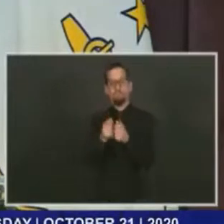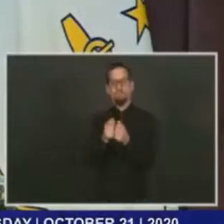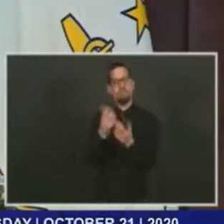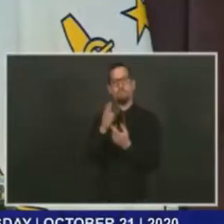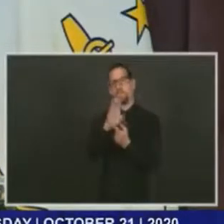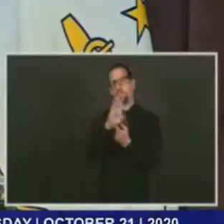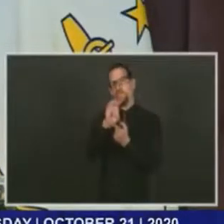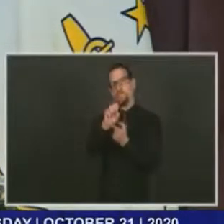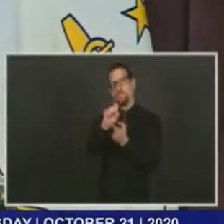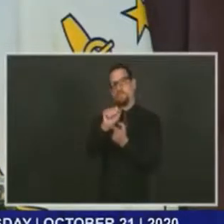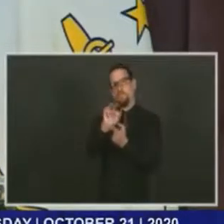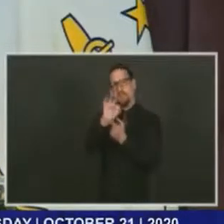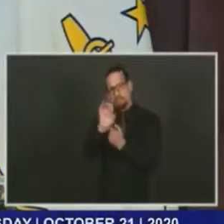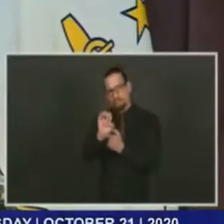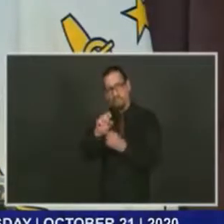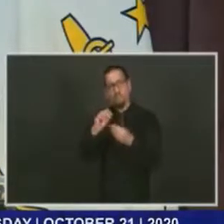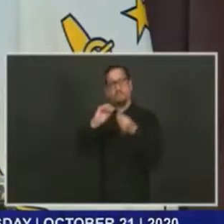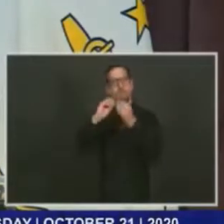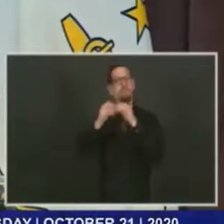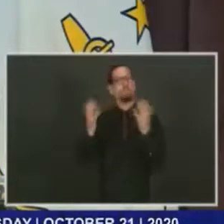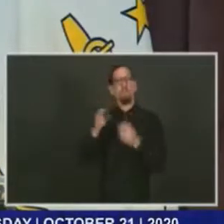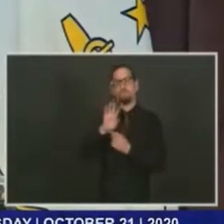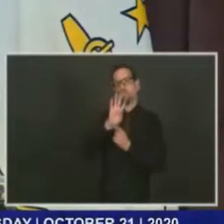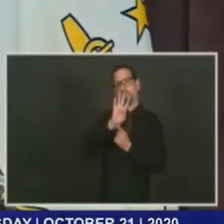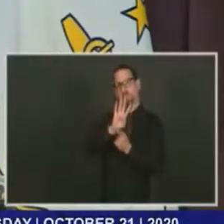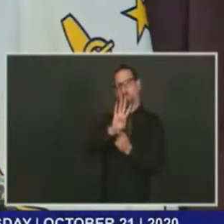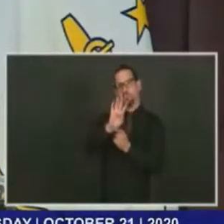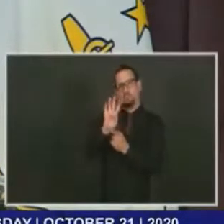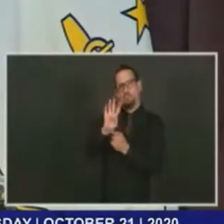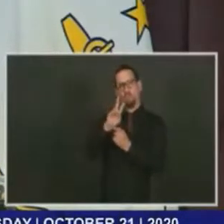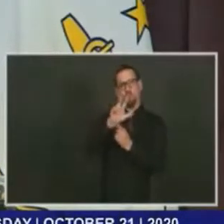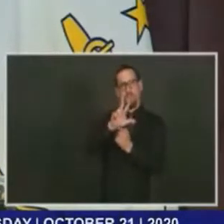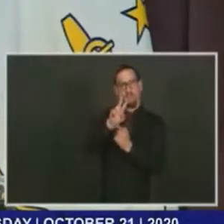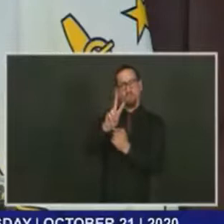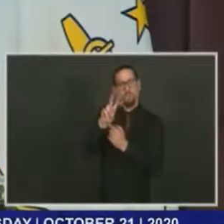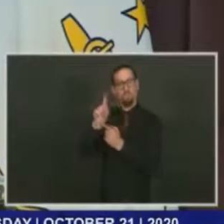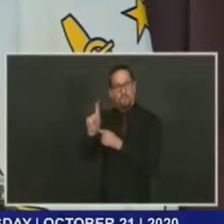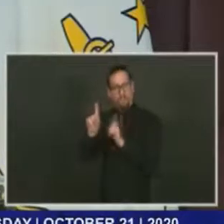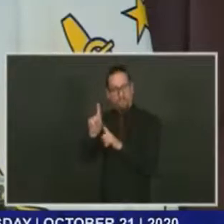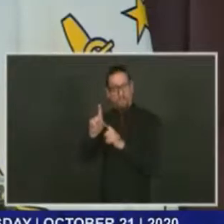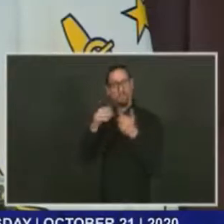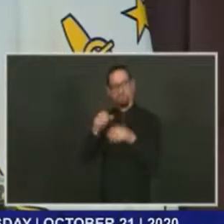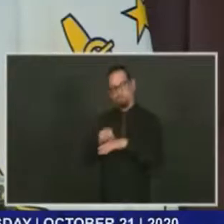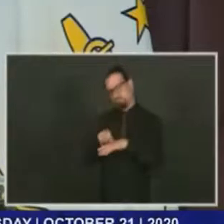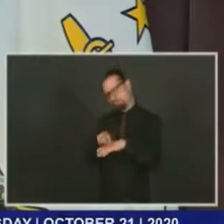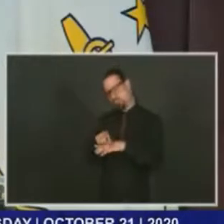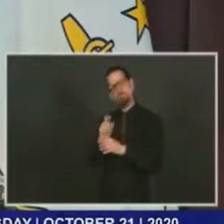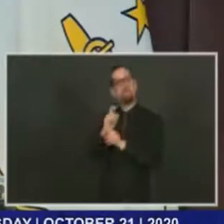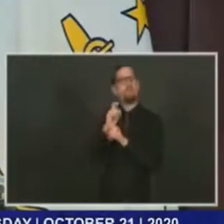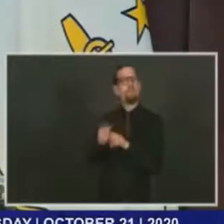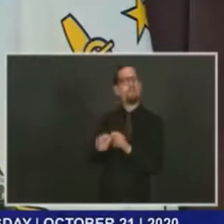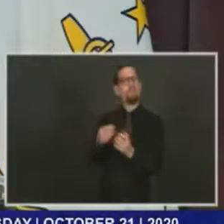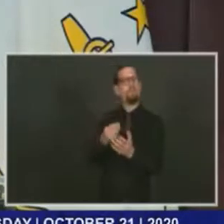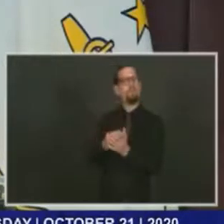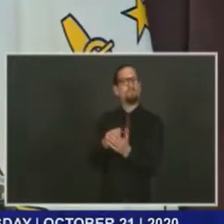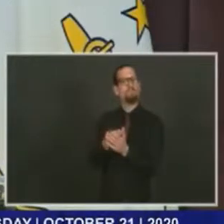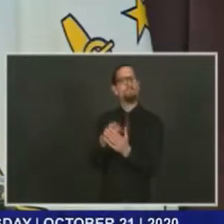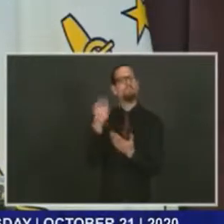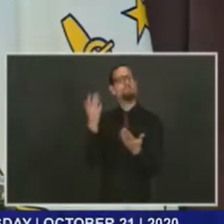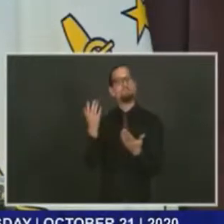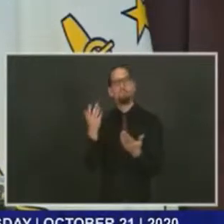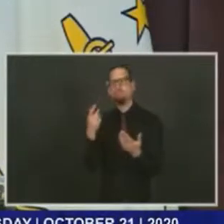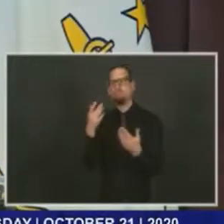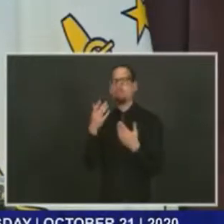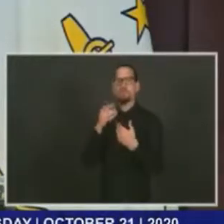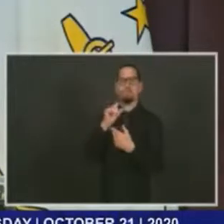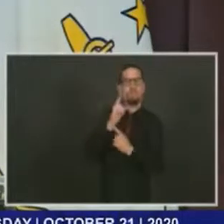44321. Text Be Safe and make a donation. It's the holidays. It's a great time to give. If you're lucky enough to be able to give, whatever you can